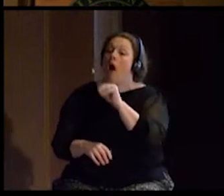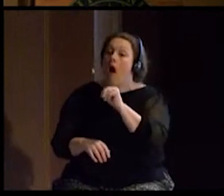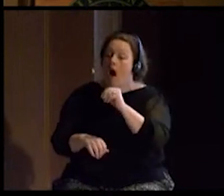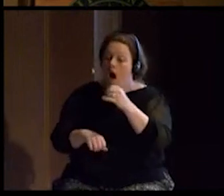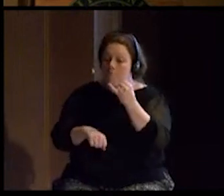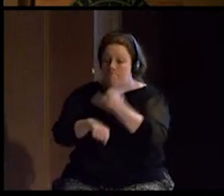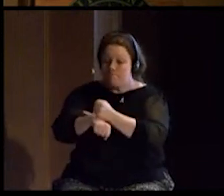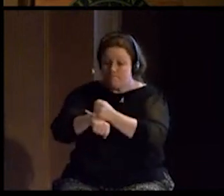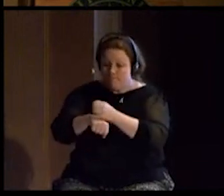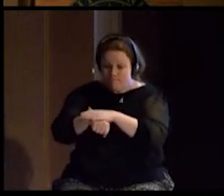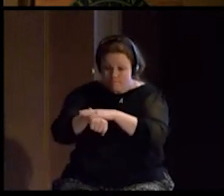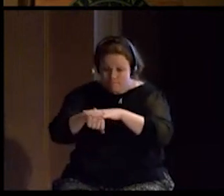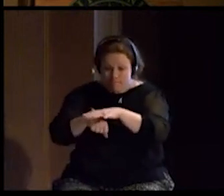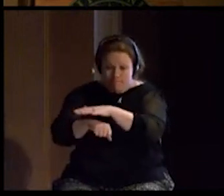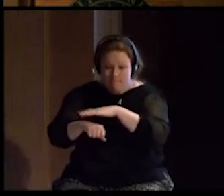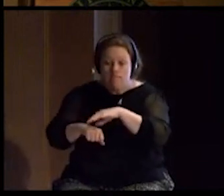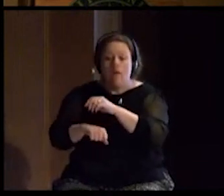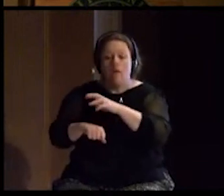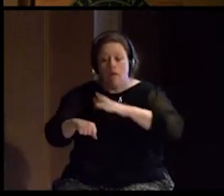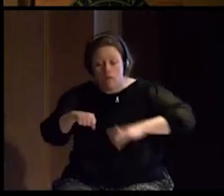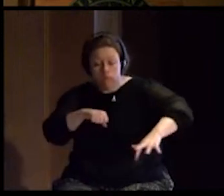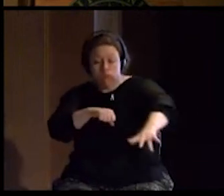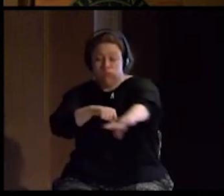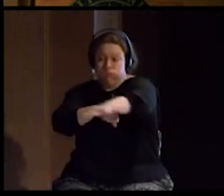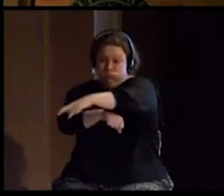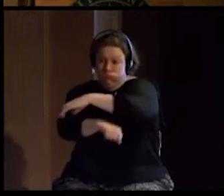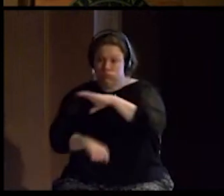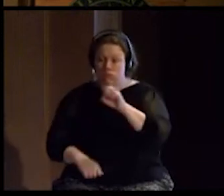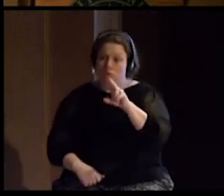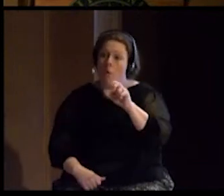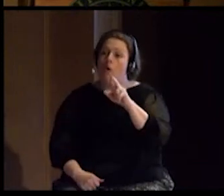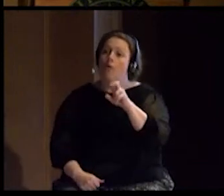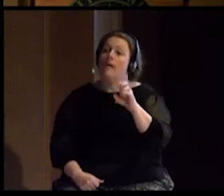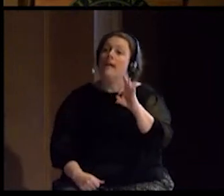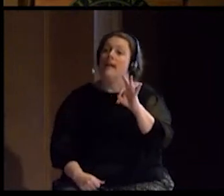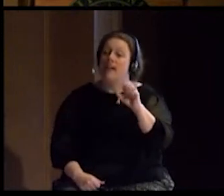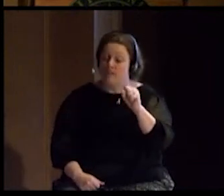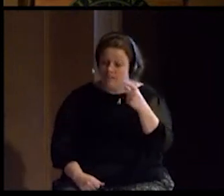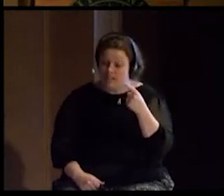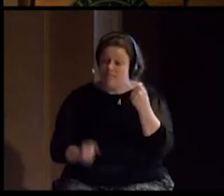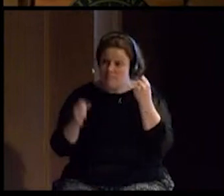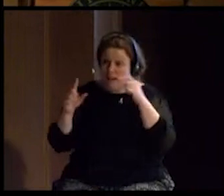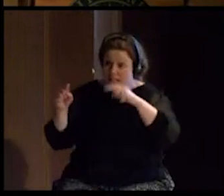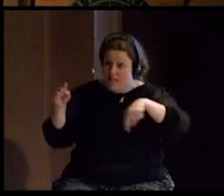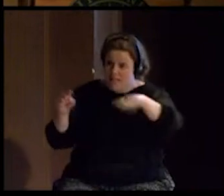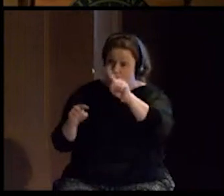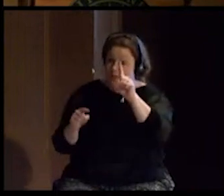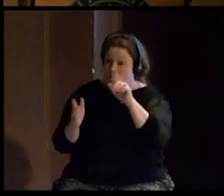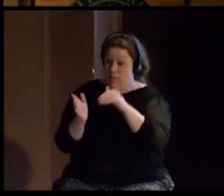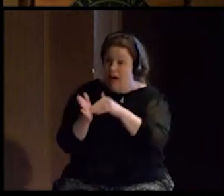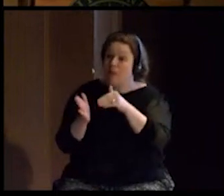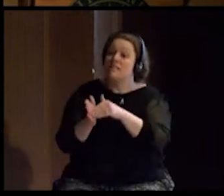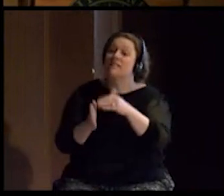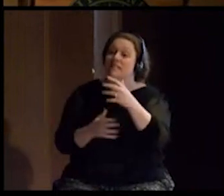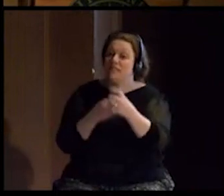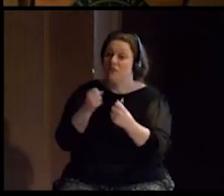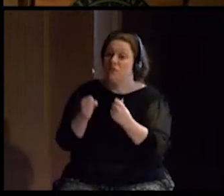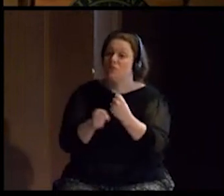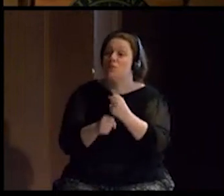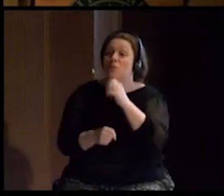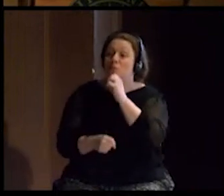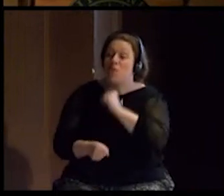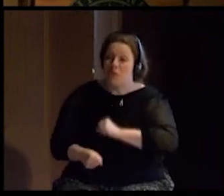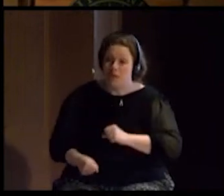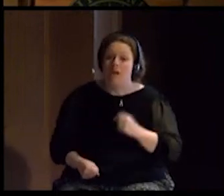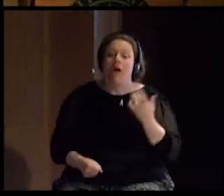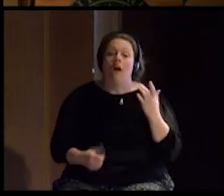and associated cultural practices that are thousands of years old, and are an attraction to our tourism industry, which